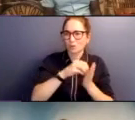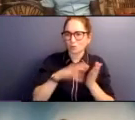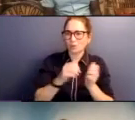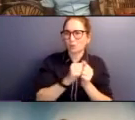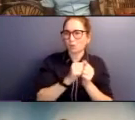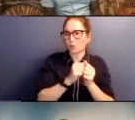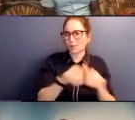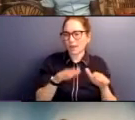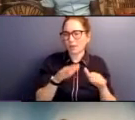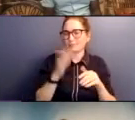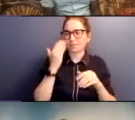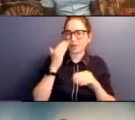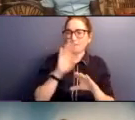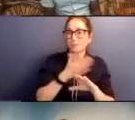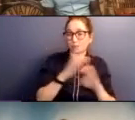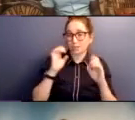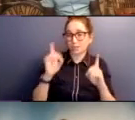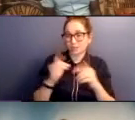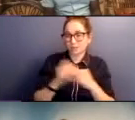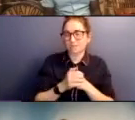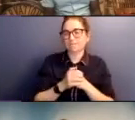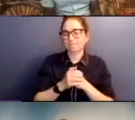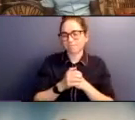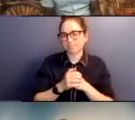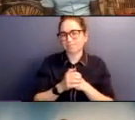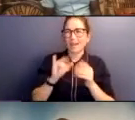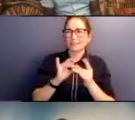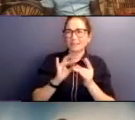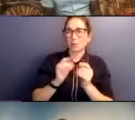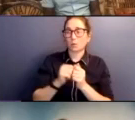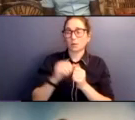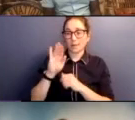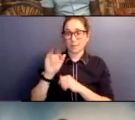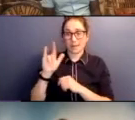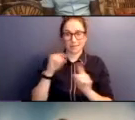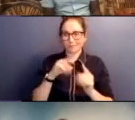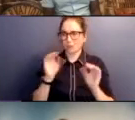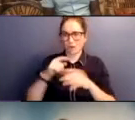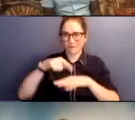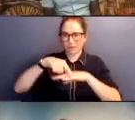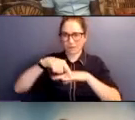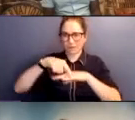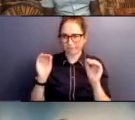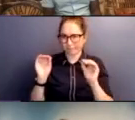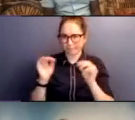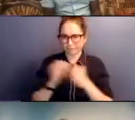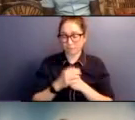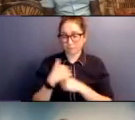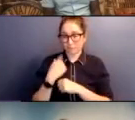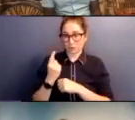English music education. So with that being said, he didn't have fingers. So what I did was